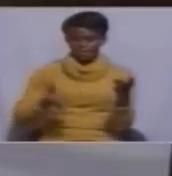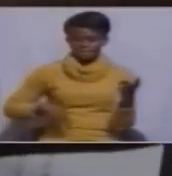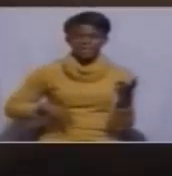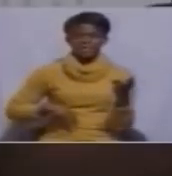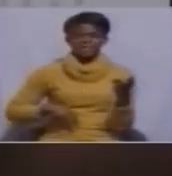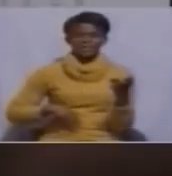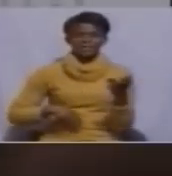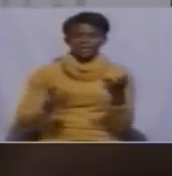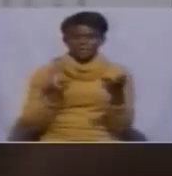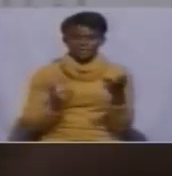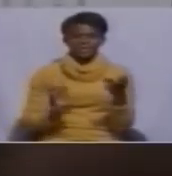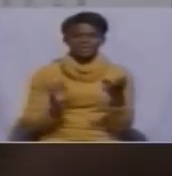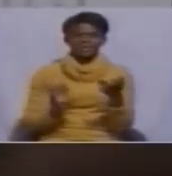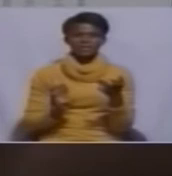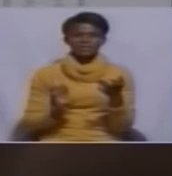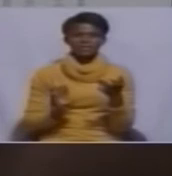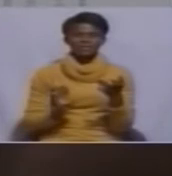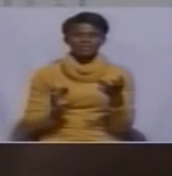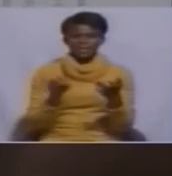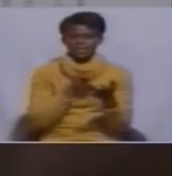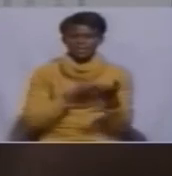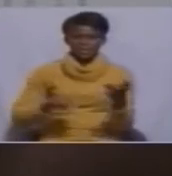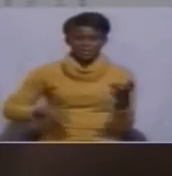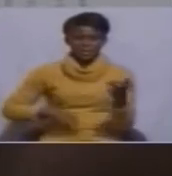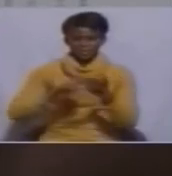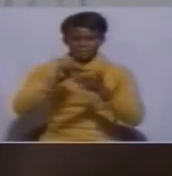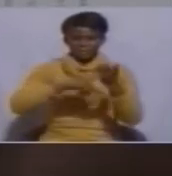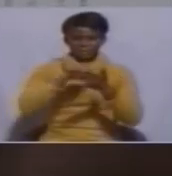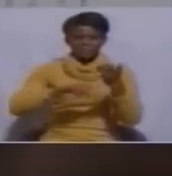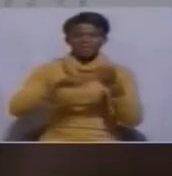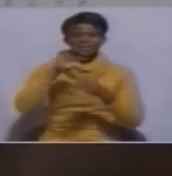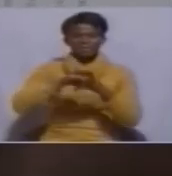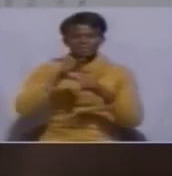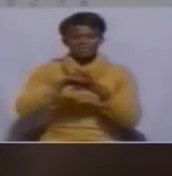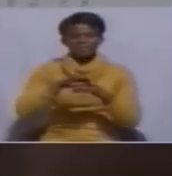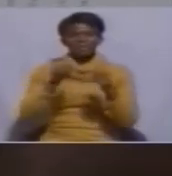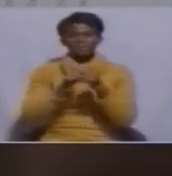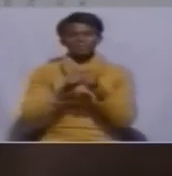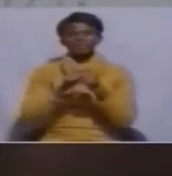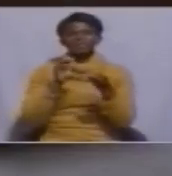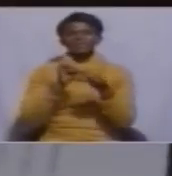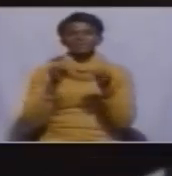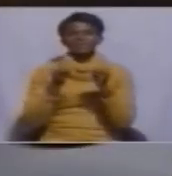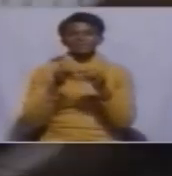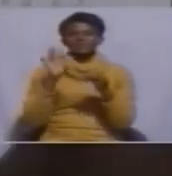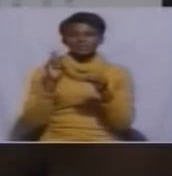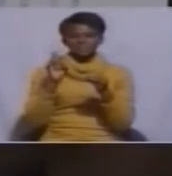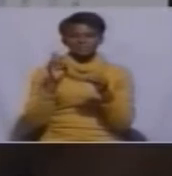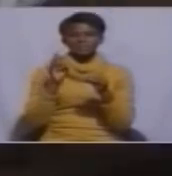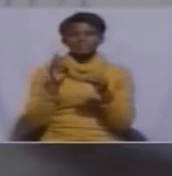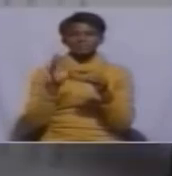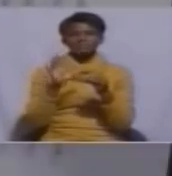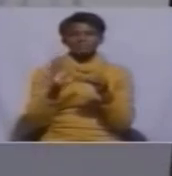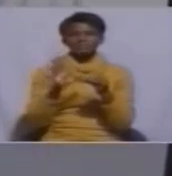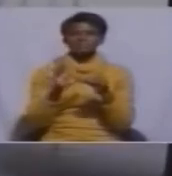that is under B, a member becomes disqualified for election in accordance with Article 70. You can go to Article